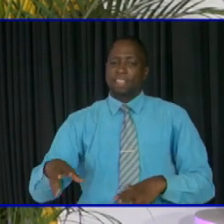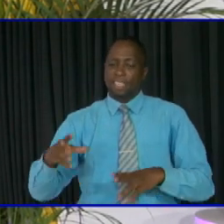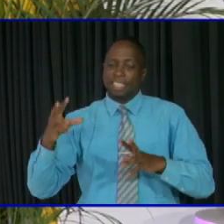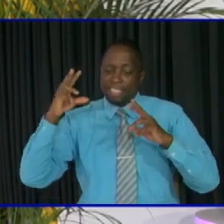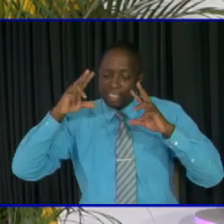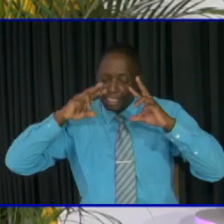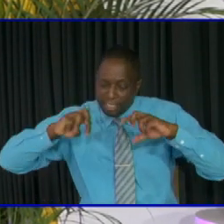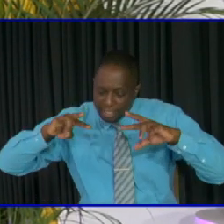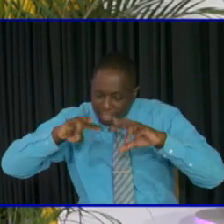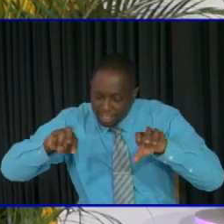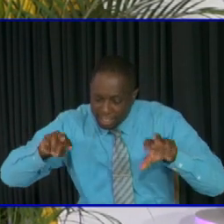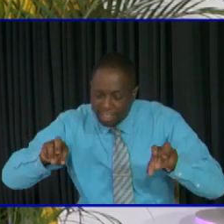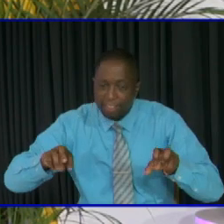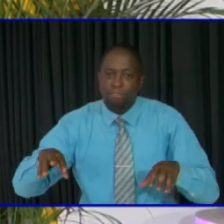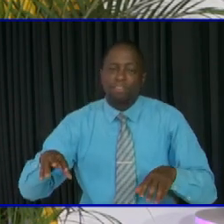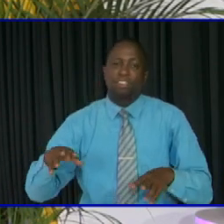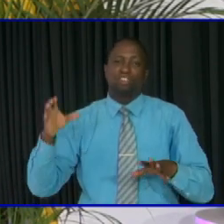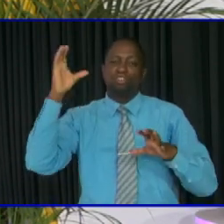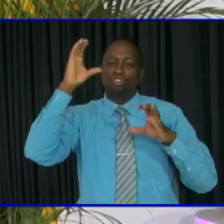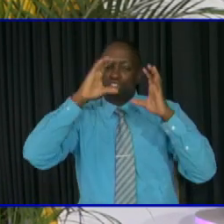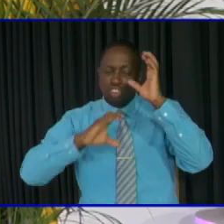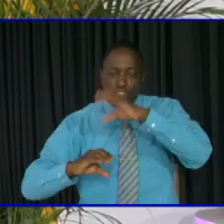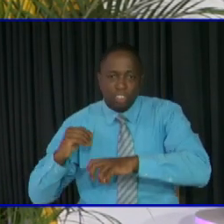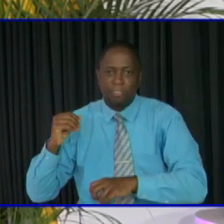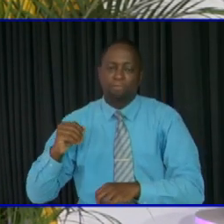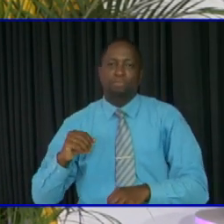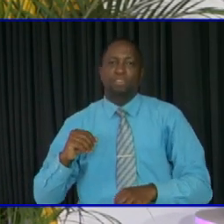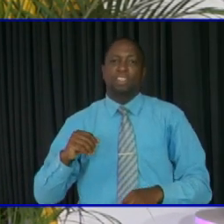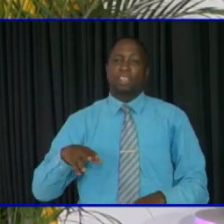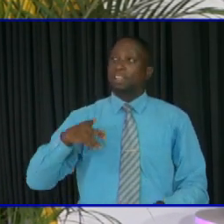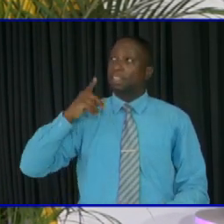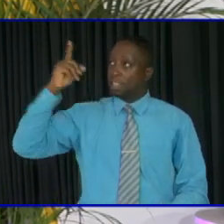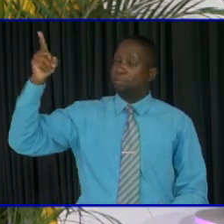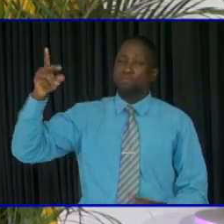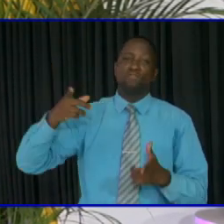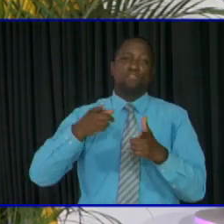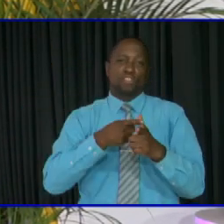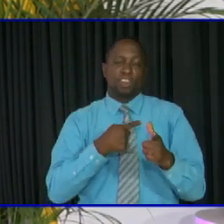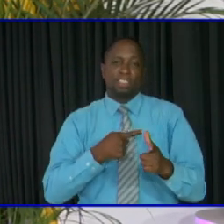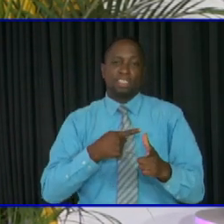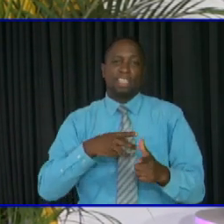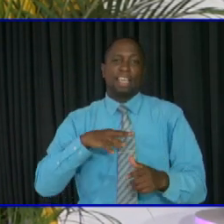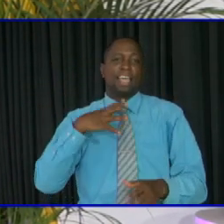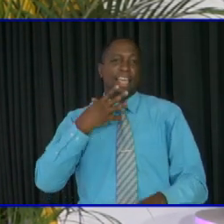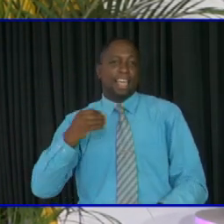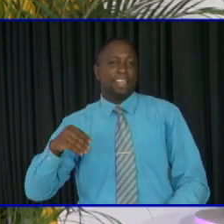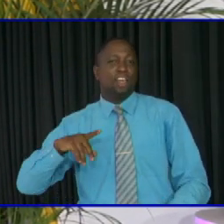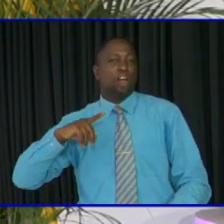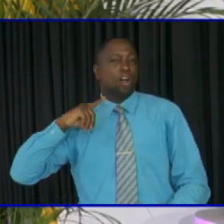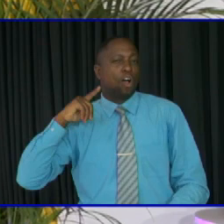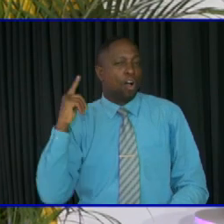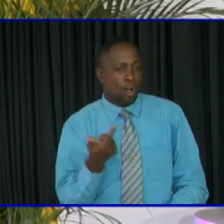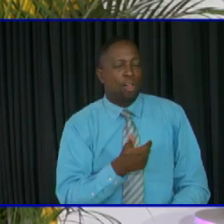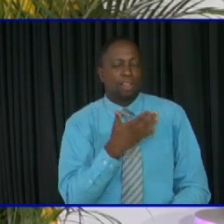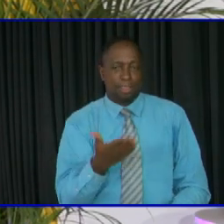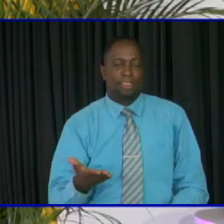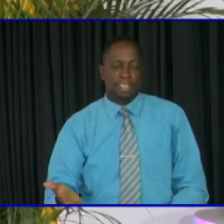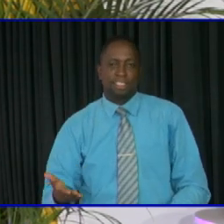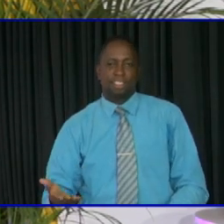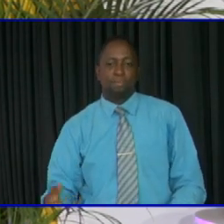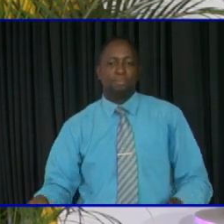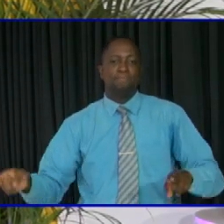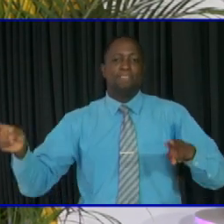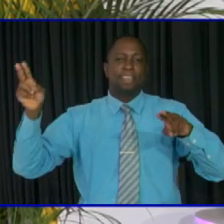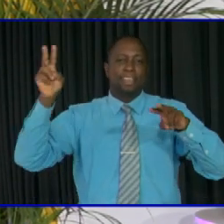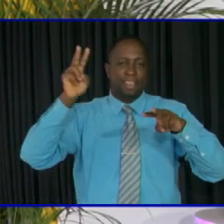of God and His righteousness, and all these things will be added unto you. And if you do not have